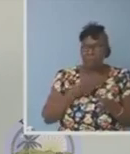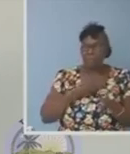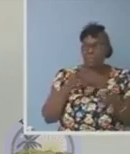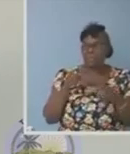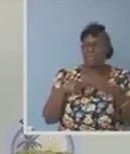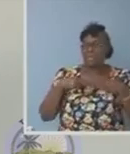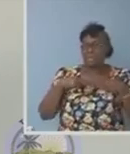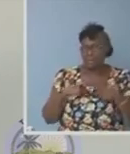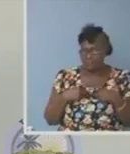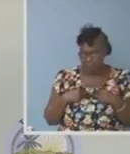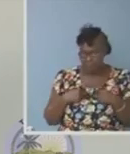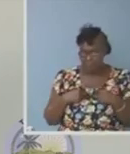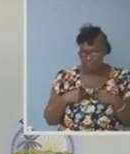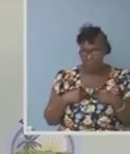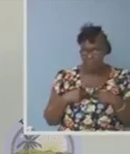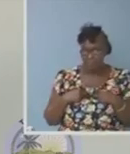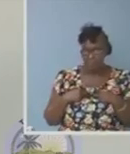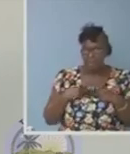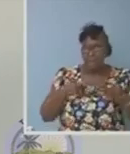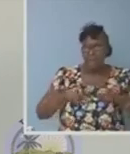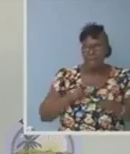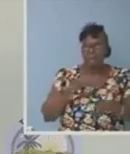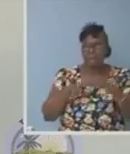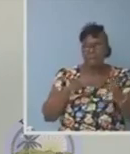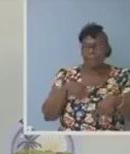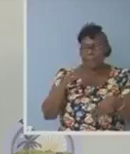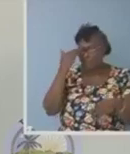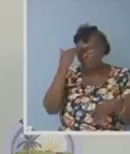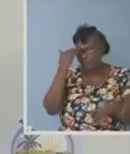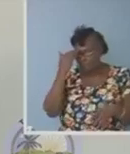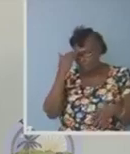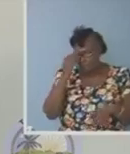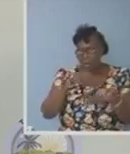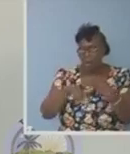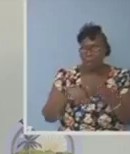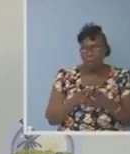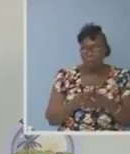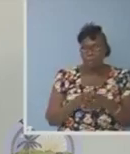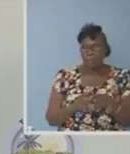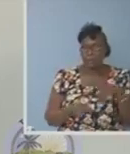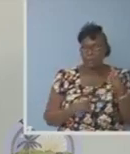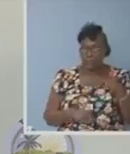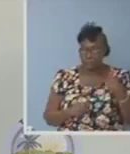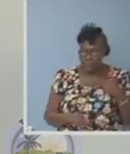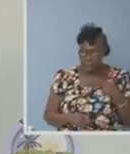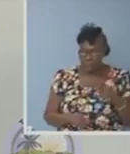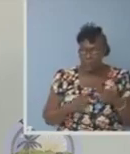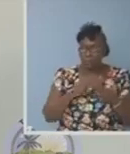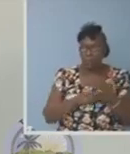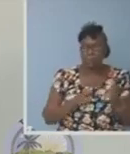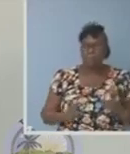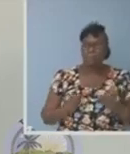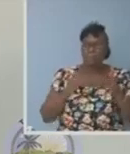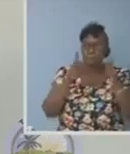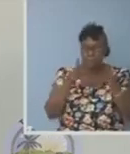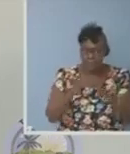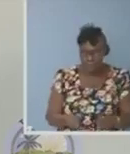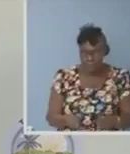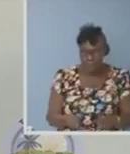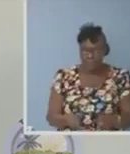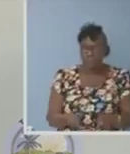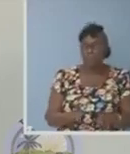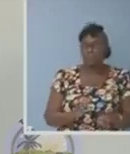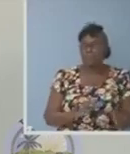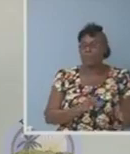where we'll be addressing what the new market demands will look like. What are the emerging opportunities that we can fit ourselves